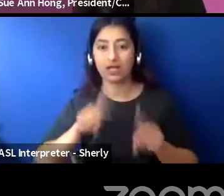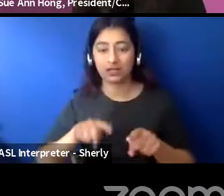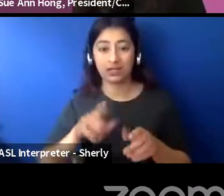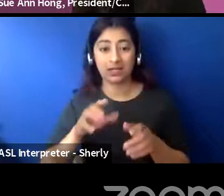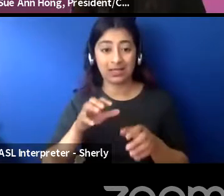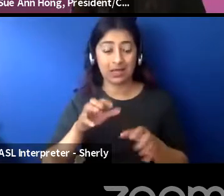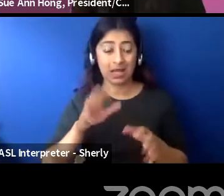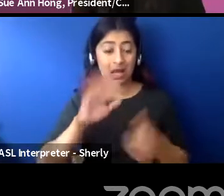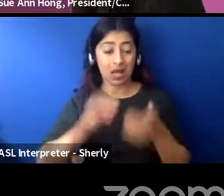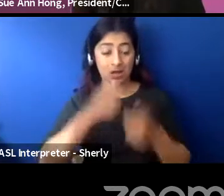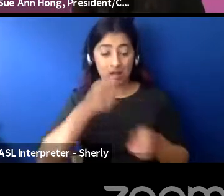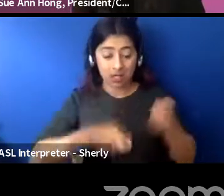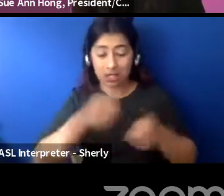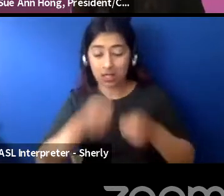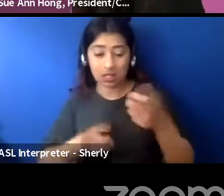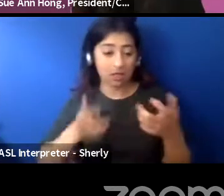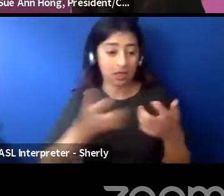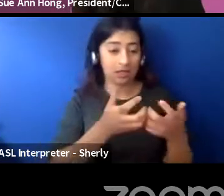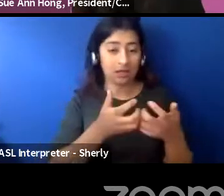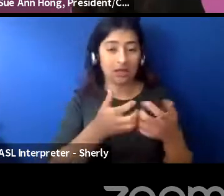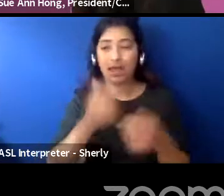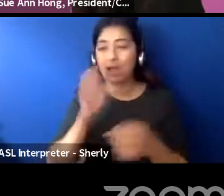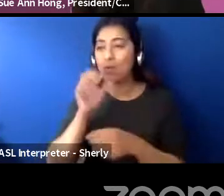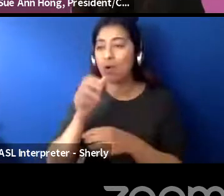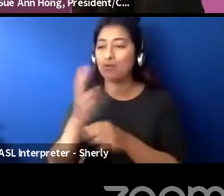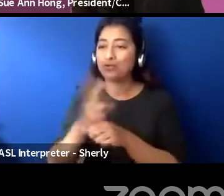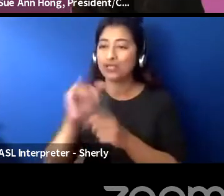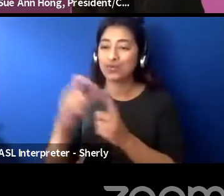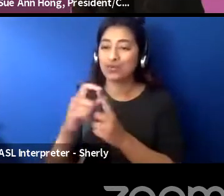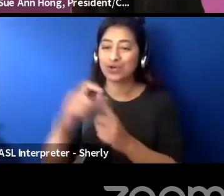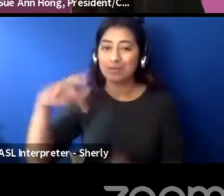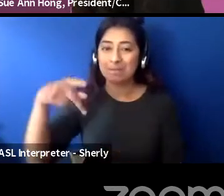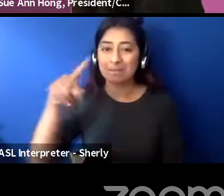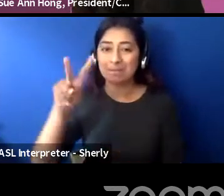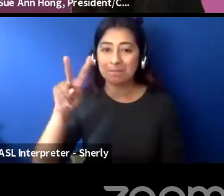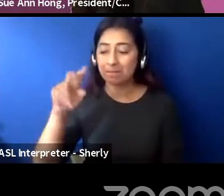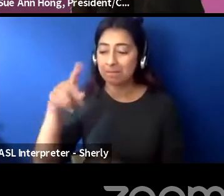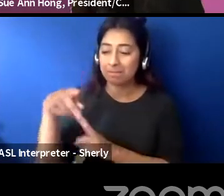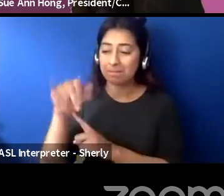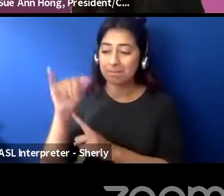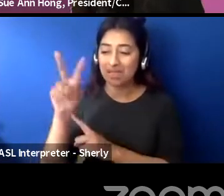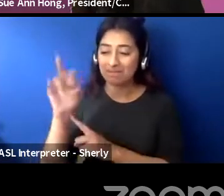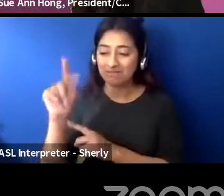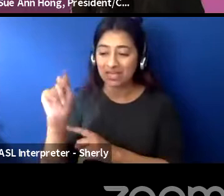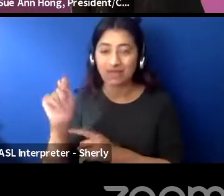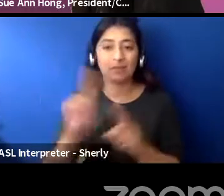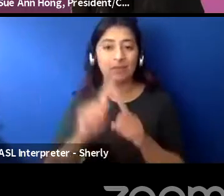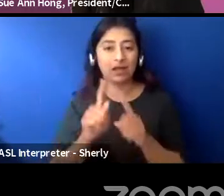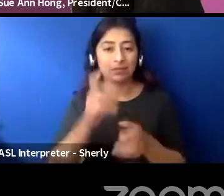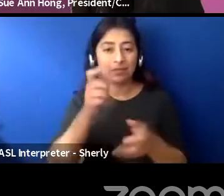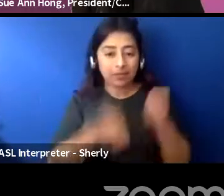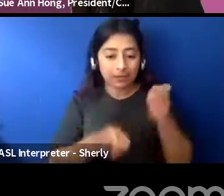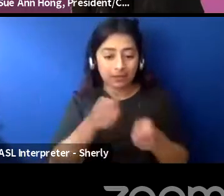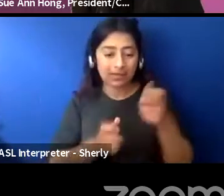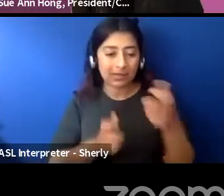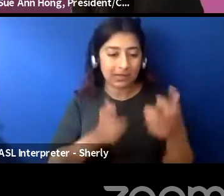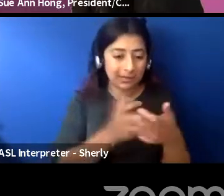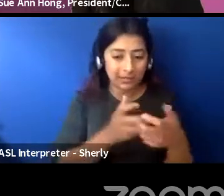switch quickly. I will not say pivot, but the ability to switch quickly, be adaptable,